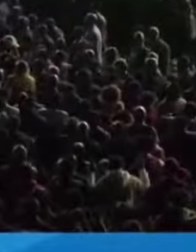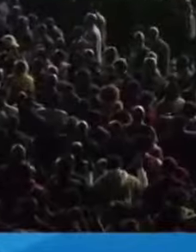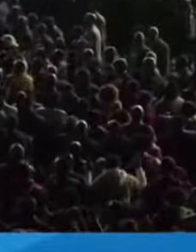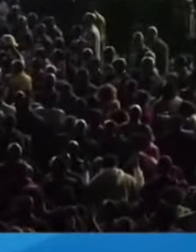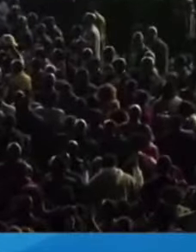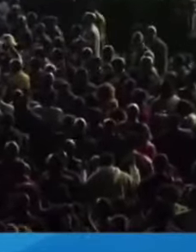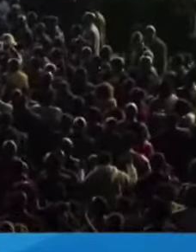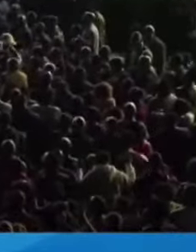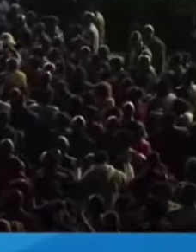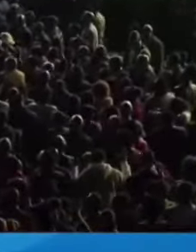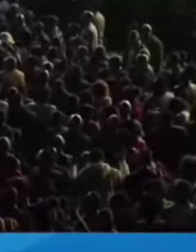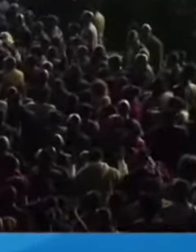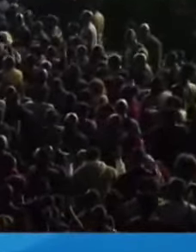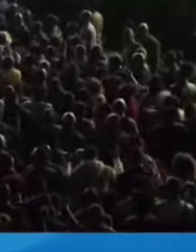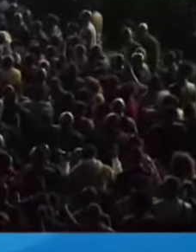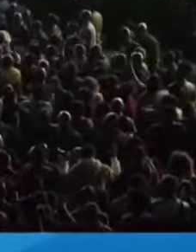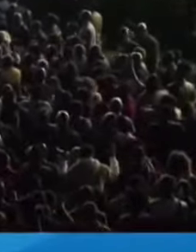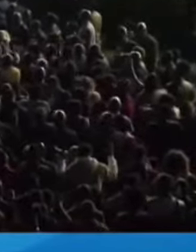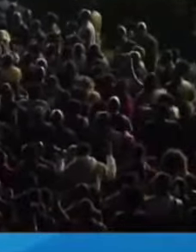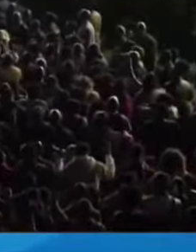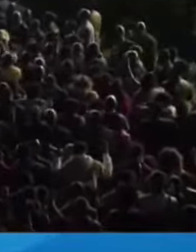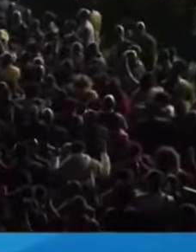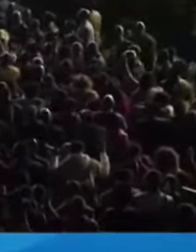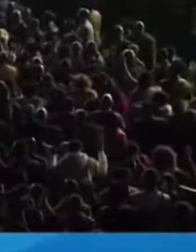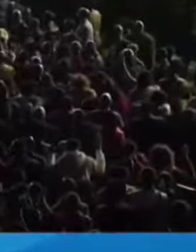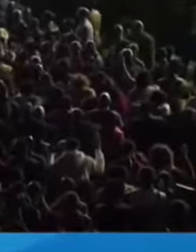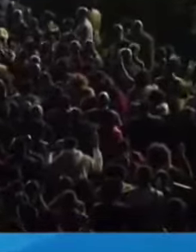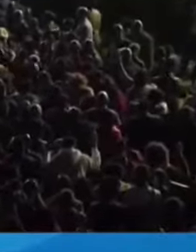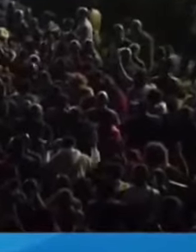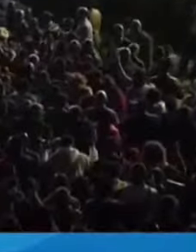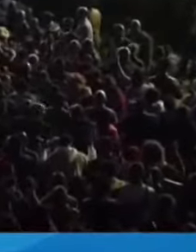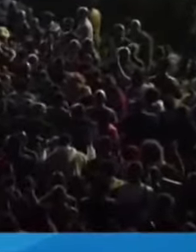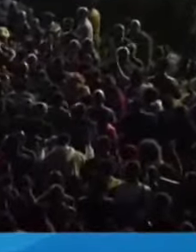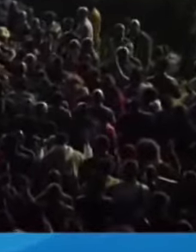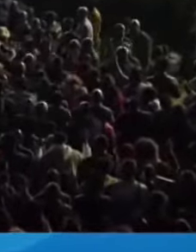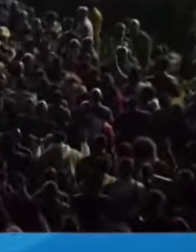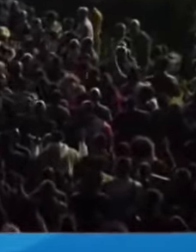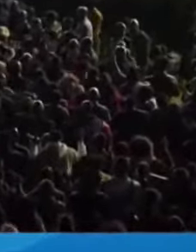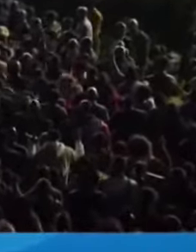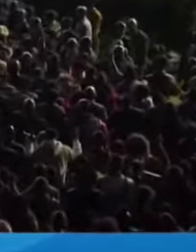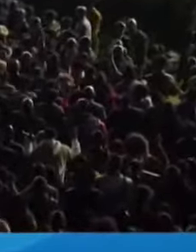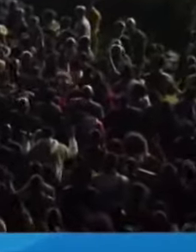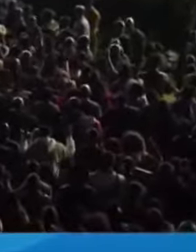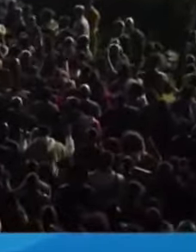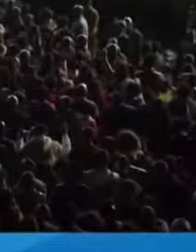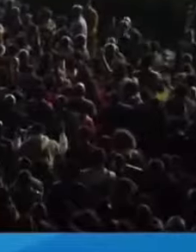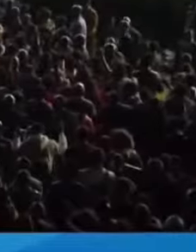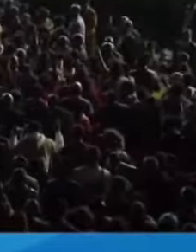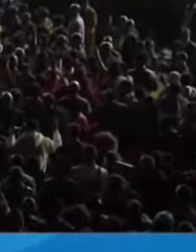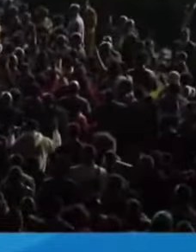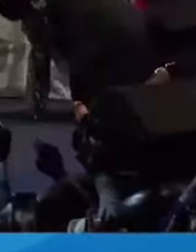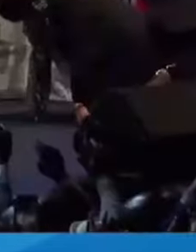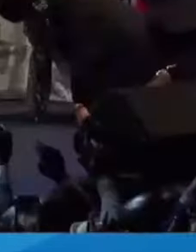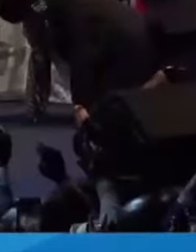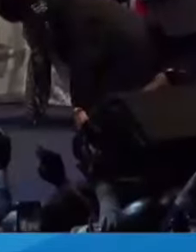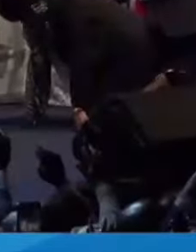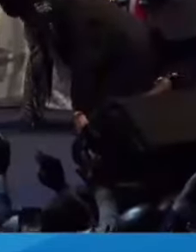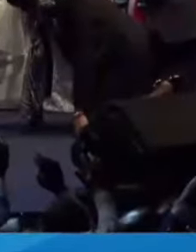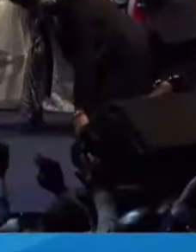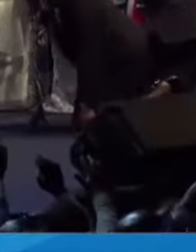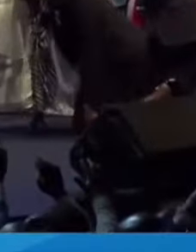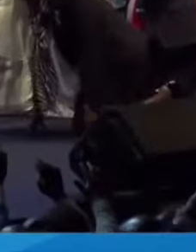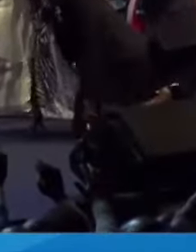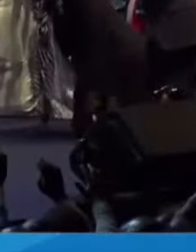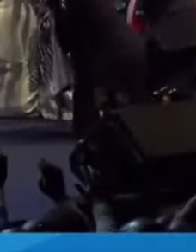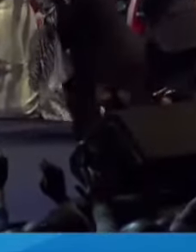God we come to you oh Father in heaven to